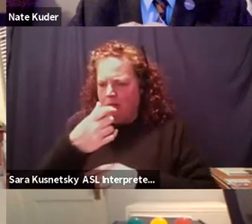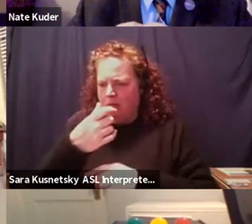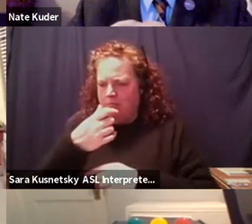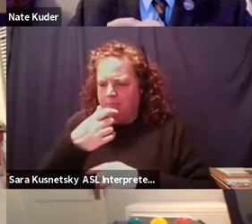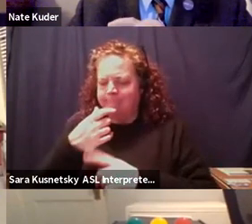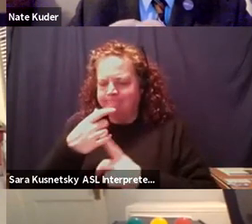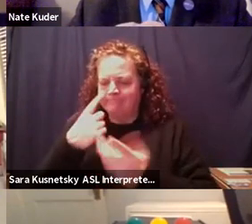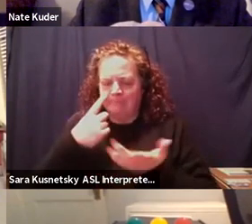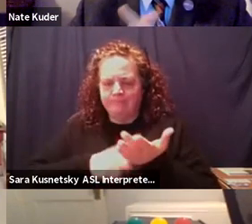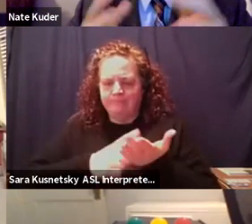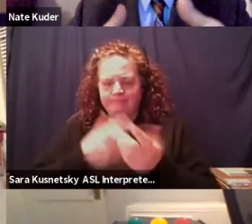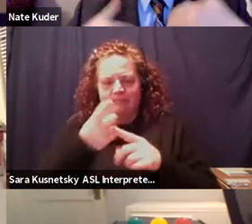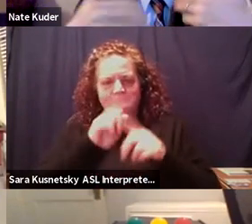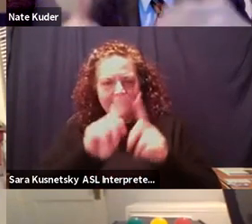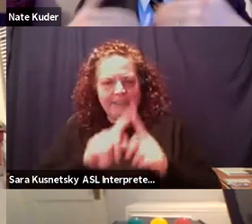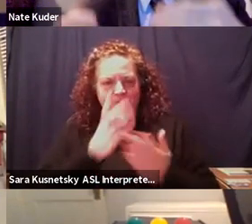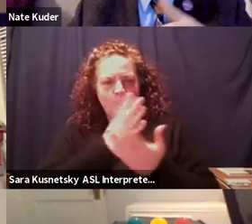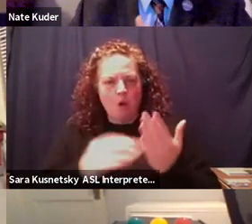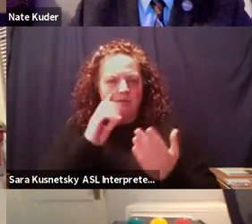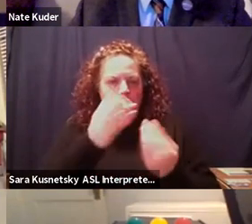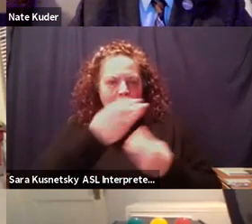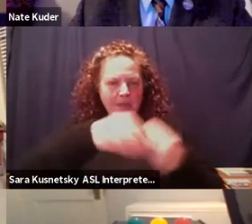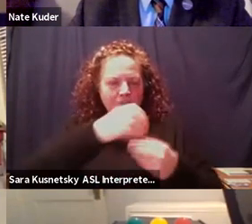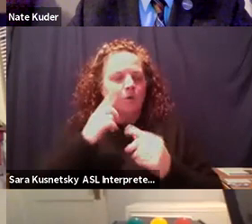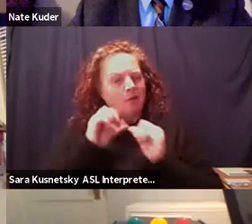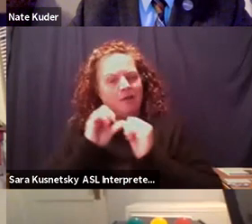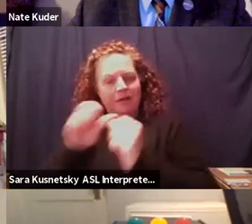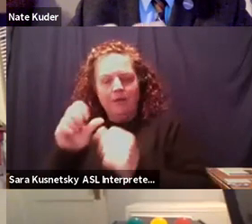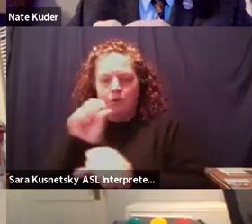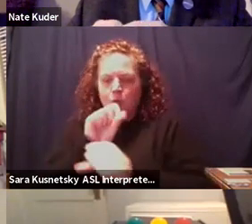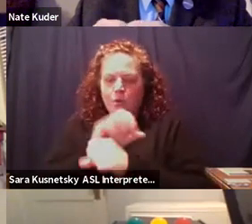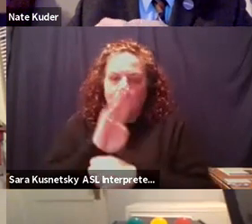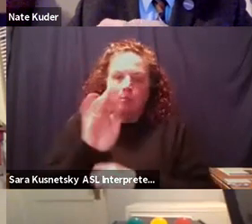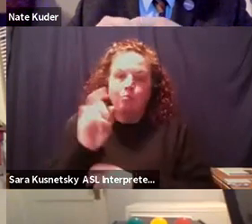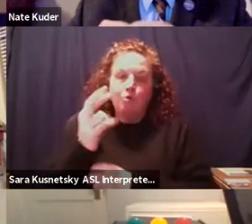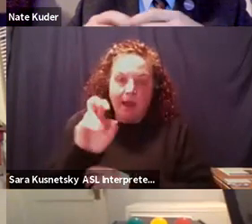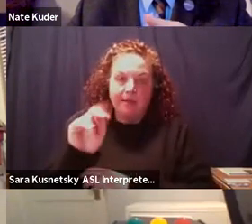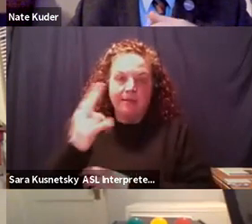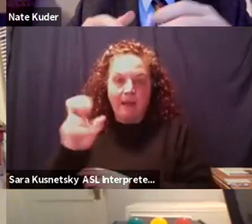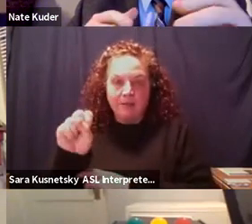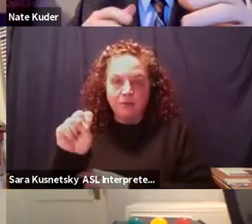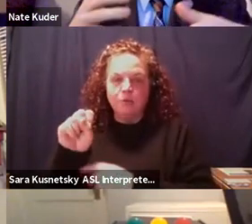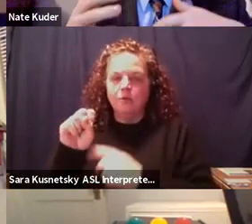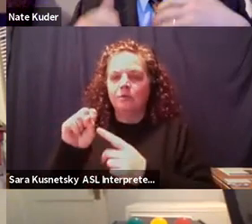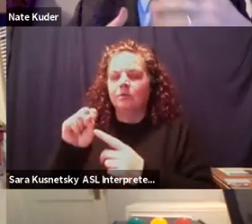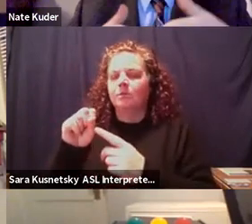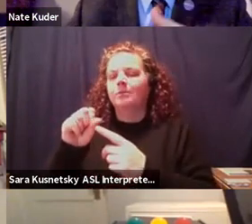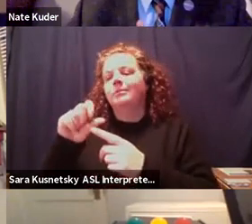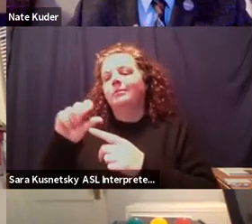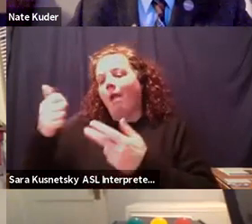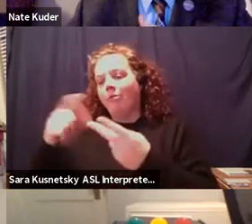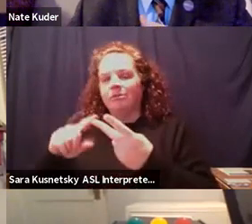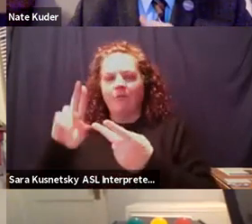to discuss a couple of pieces of his budget. And we are continuing to work with Brighton High, schools like Up Academy. We're still